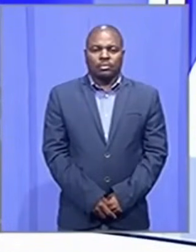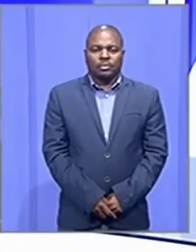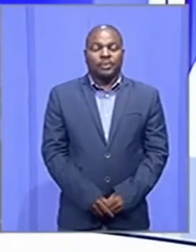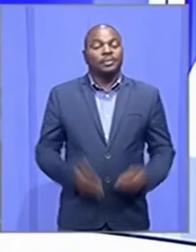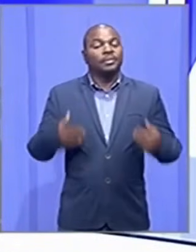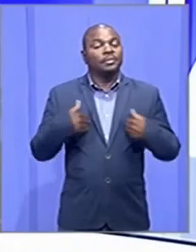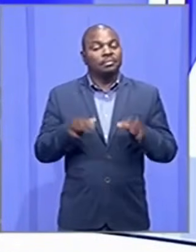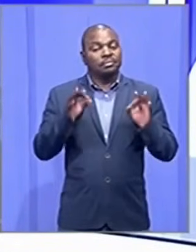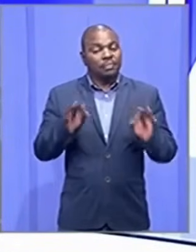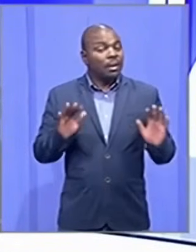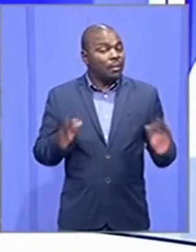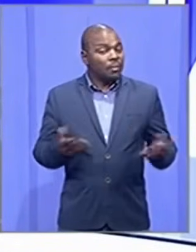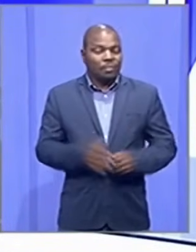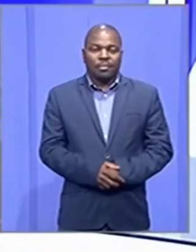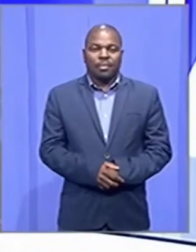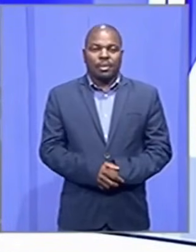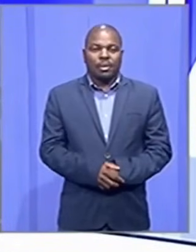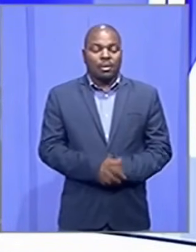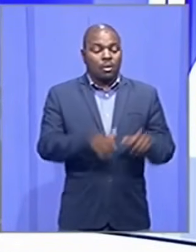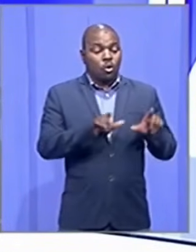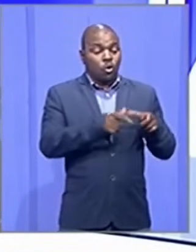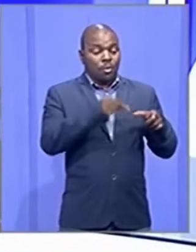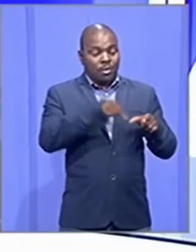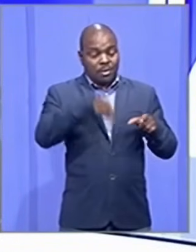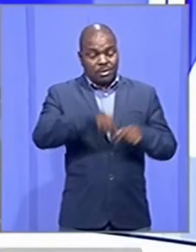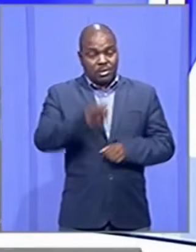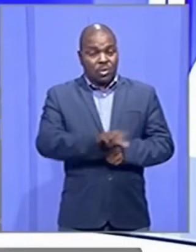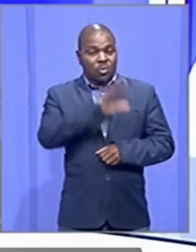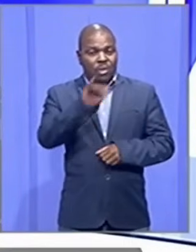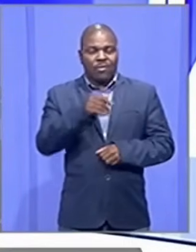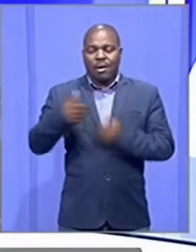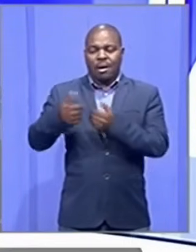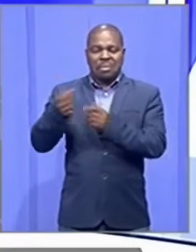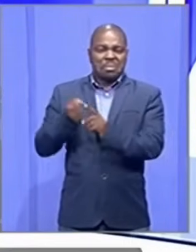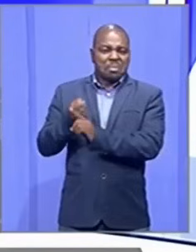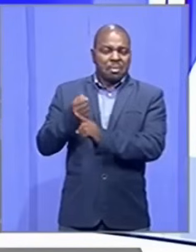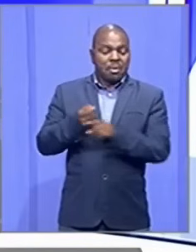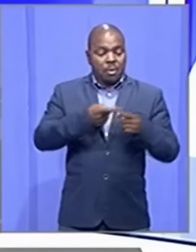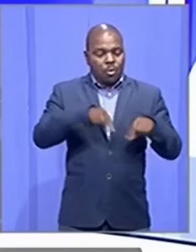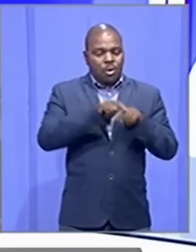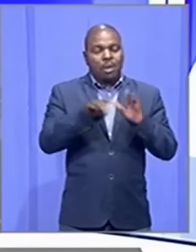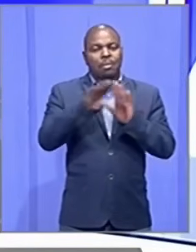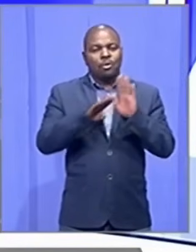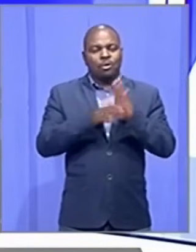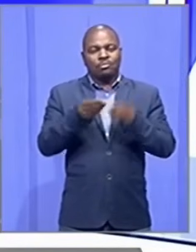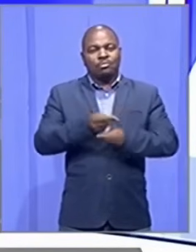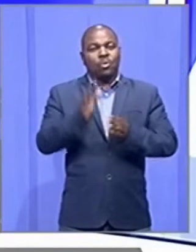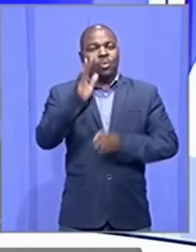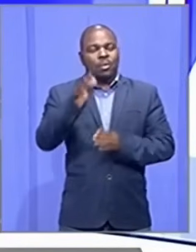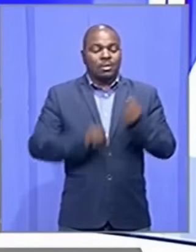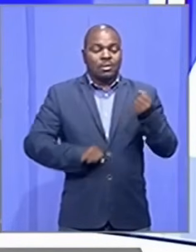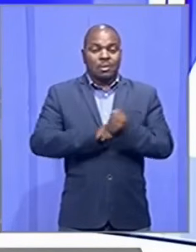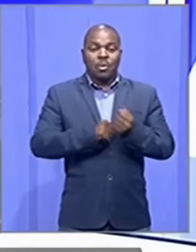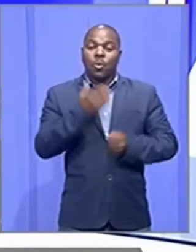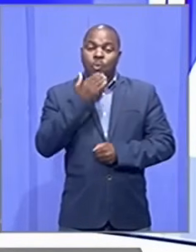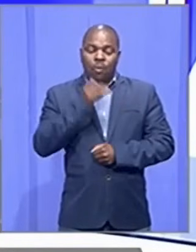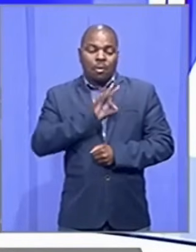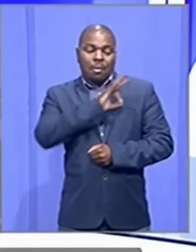Tsona re dithagola semmuso ka ditaba tse reng komiti ya Afrika Borwa e kgahlano le apartheid e tlo gakola matsholo a o tshehetsa baahi ba